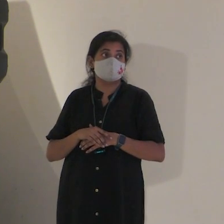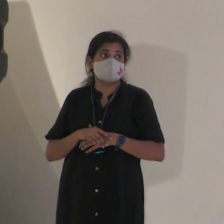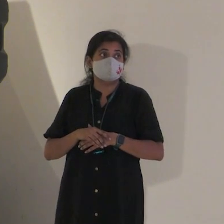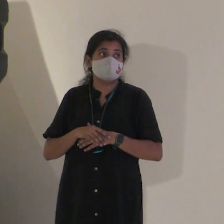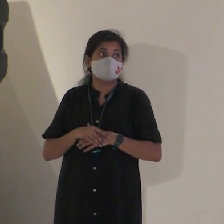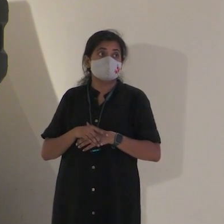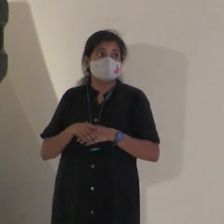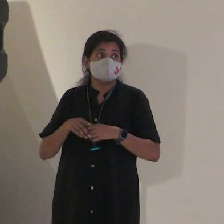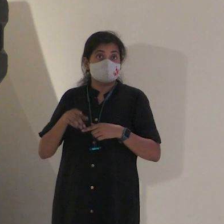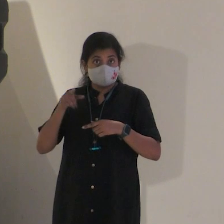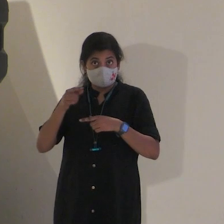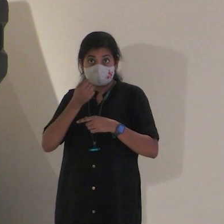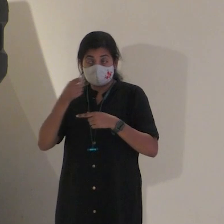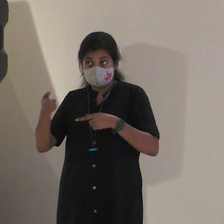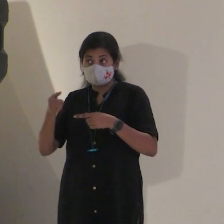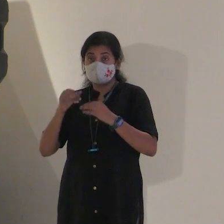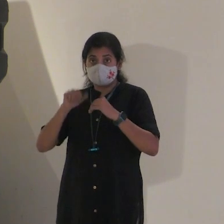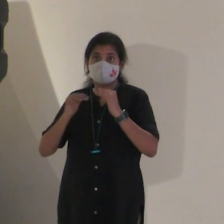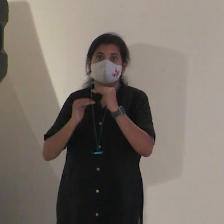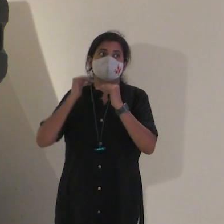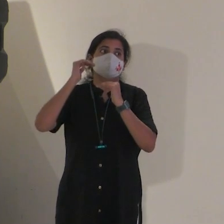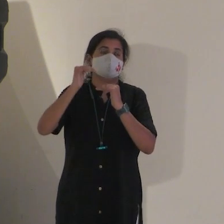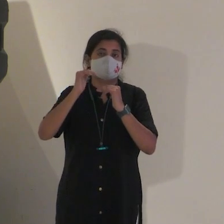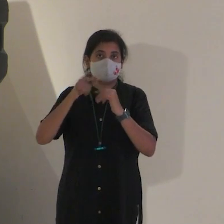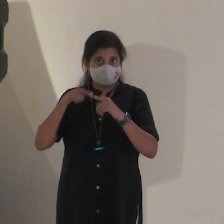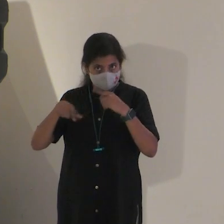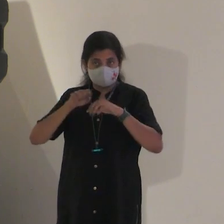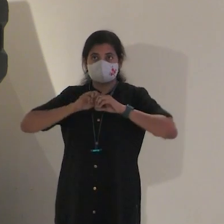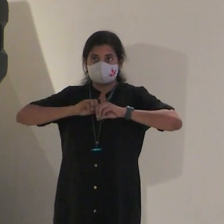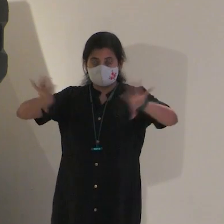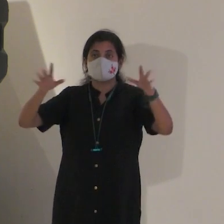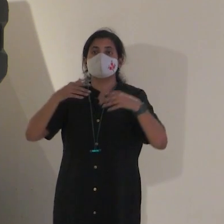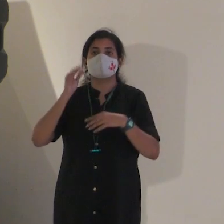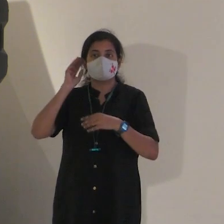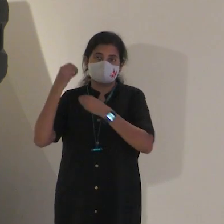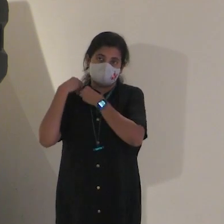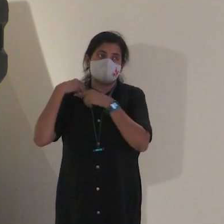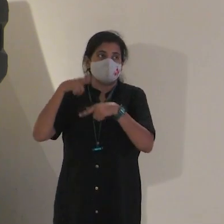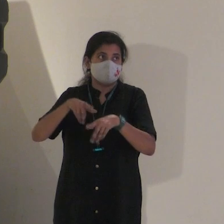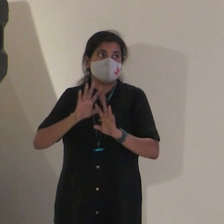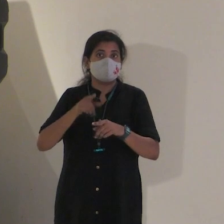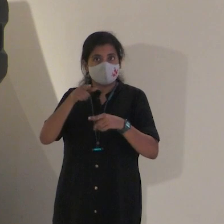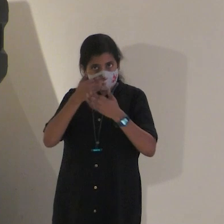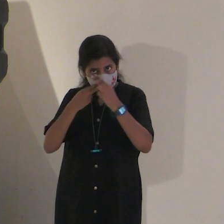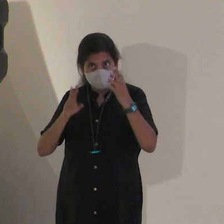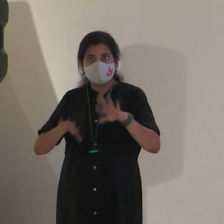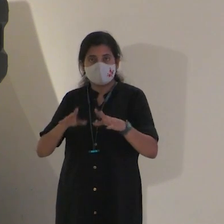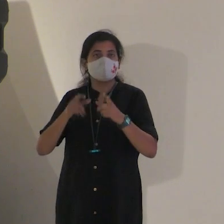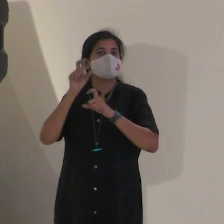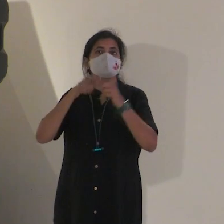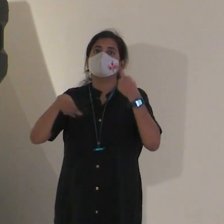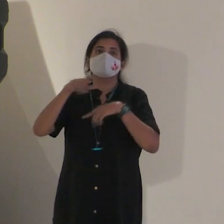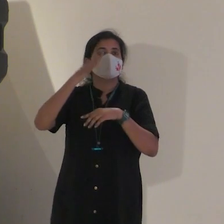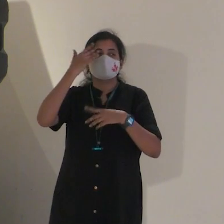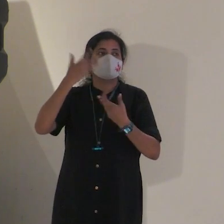the antibiotics that we know today, mass manufactured. And he had a story of his own. He had left his child bride